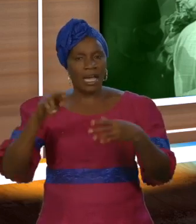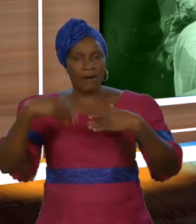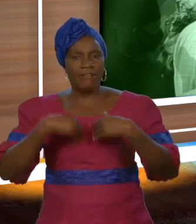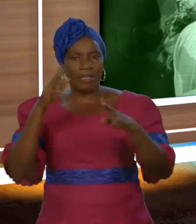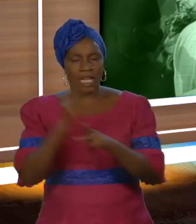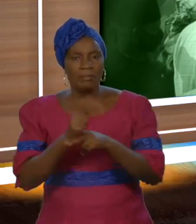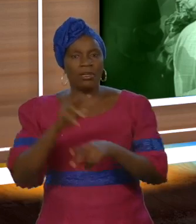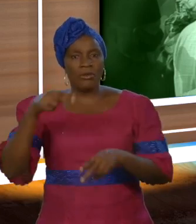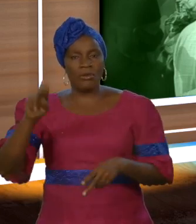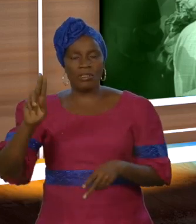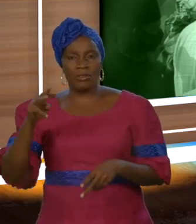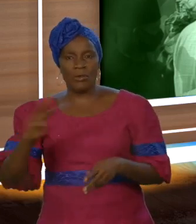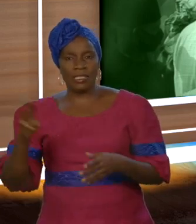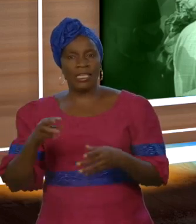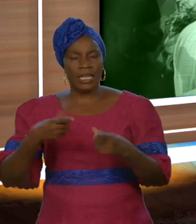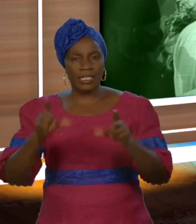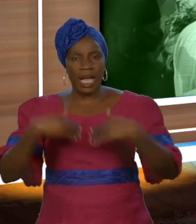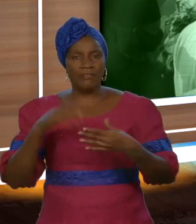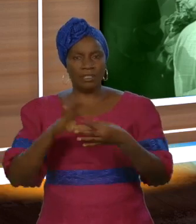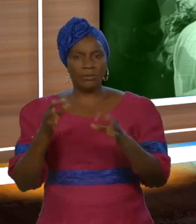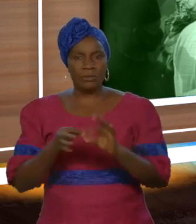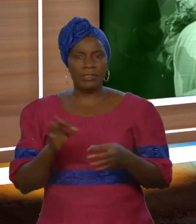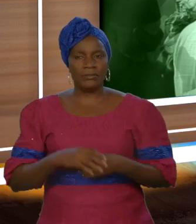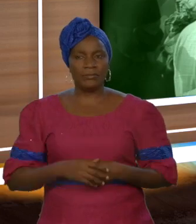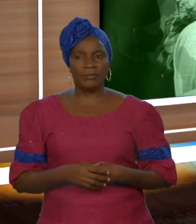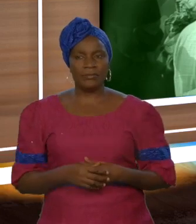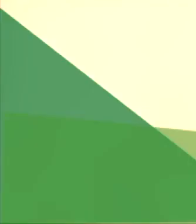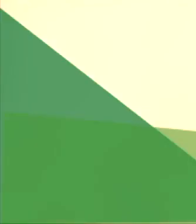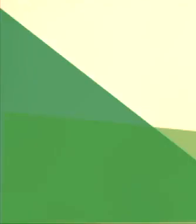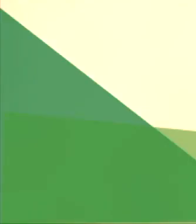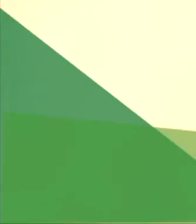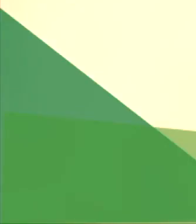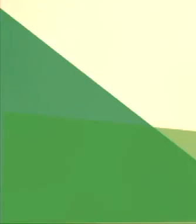the Northwest Zone, to bring us stories of the training. Let's see how it went.